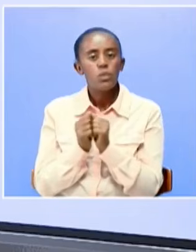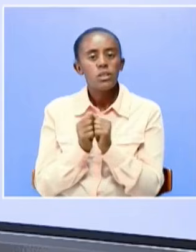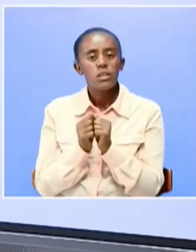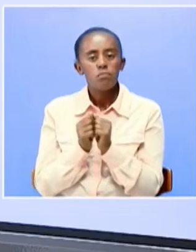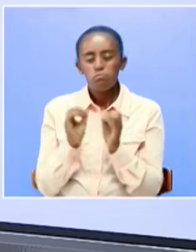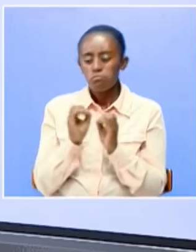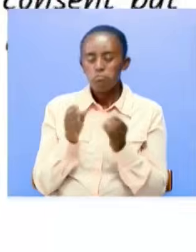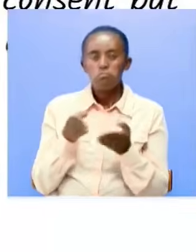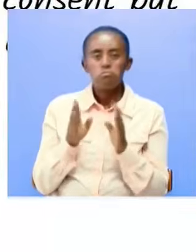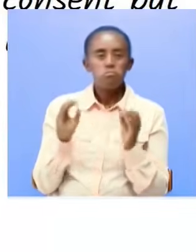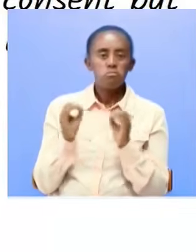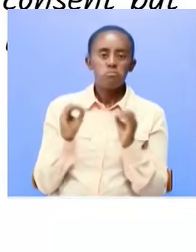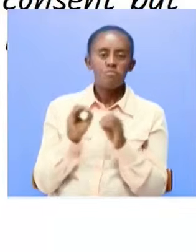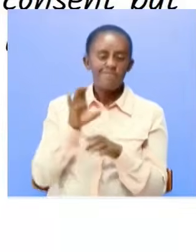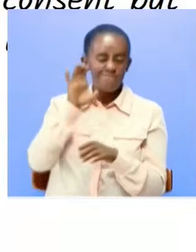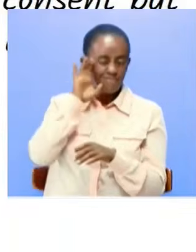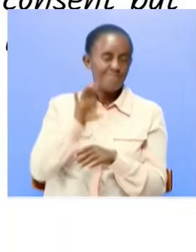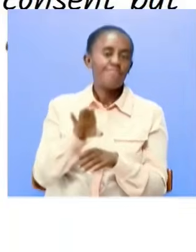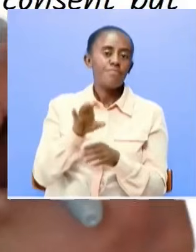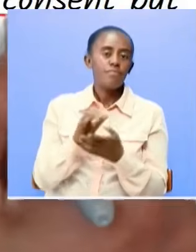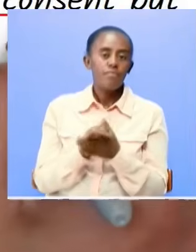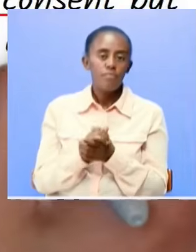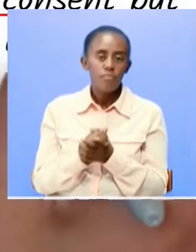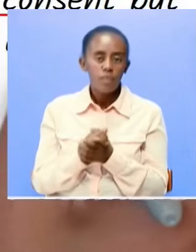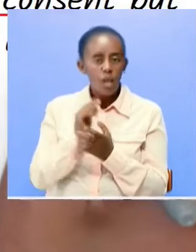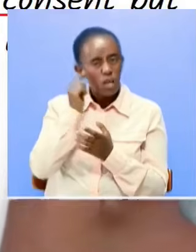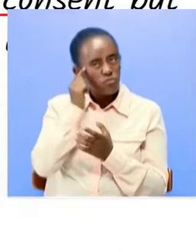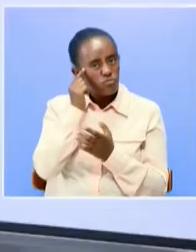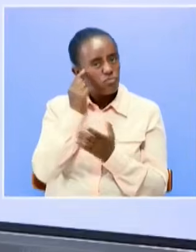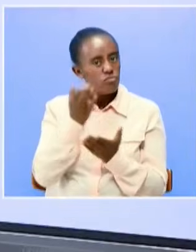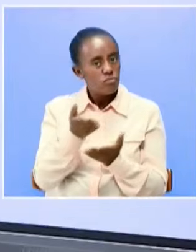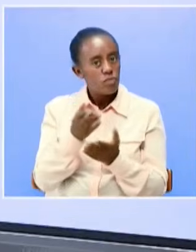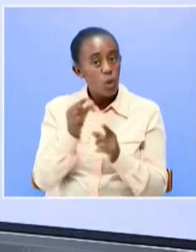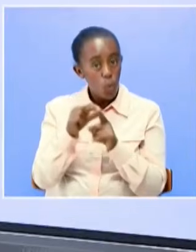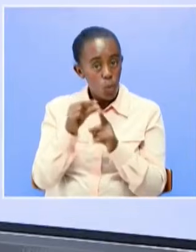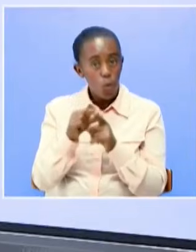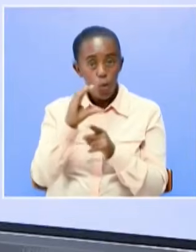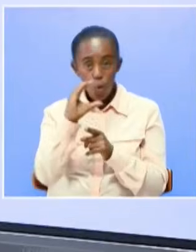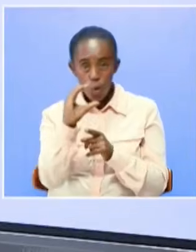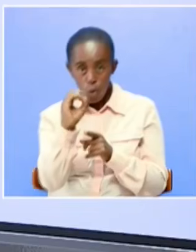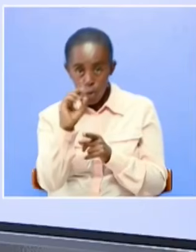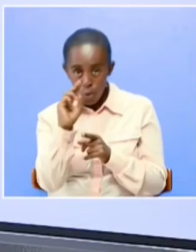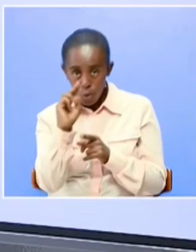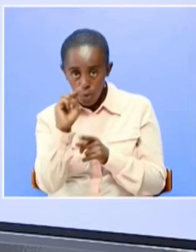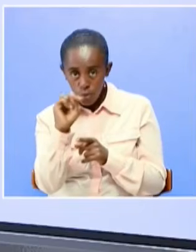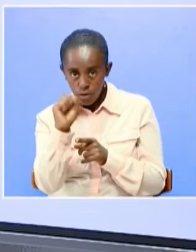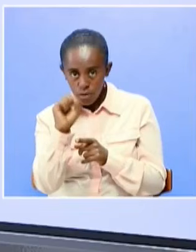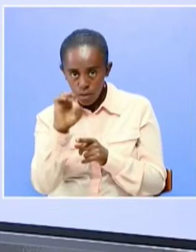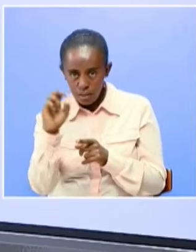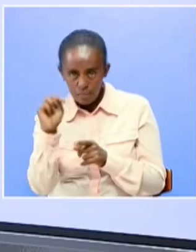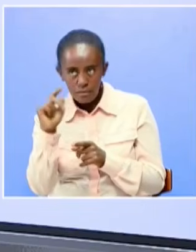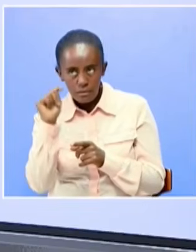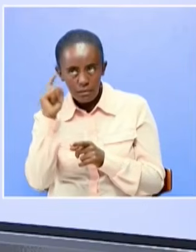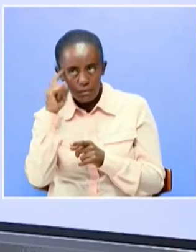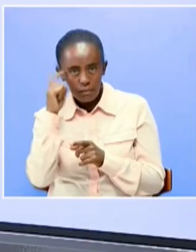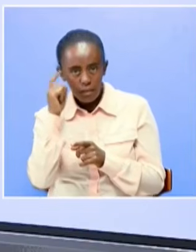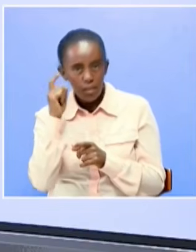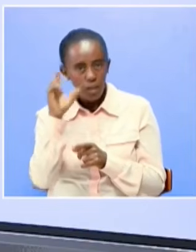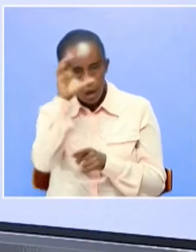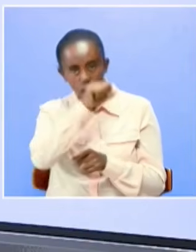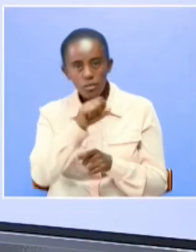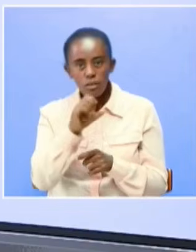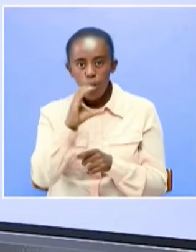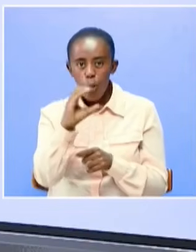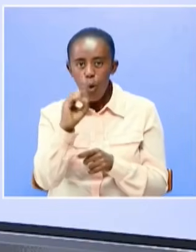without her consent. Bear your mind. The word consent will be guessed. You will